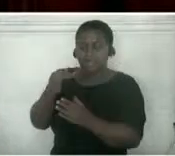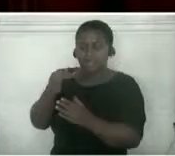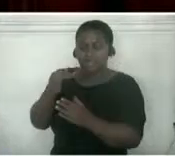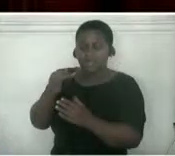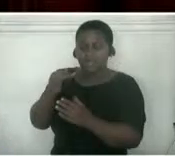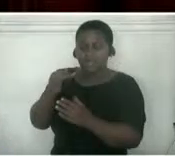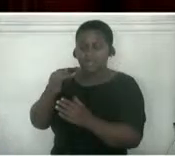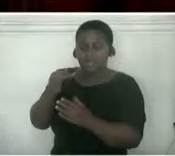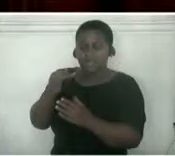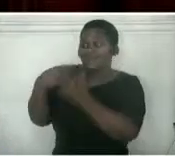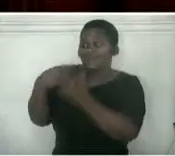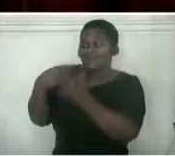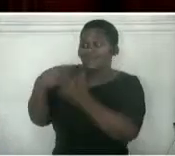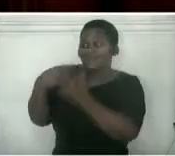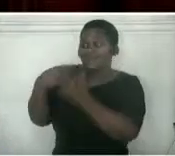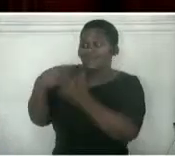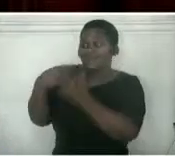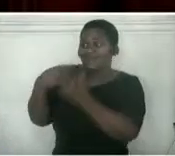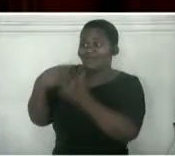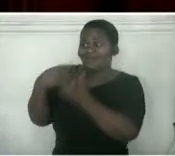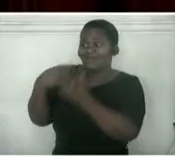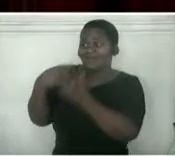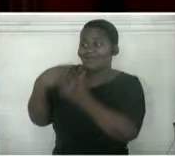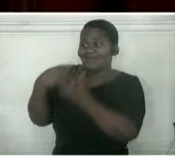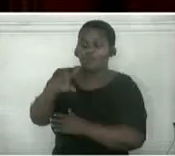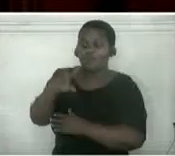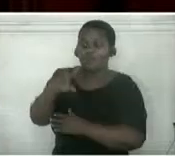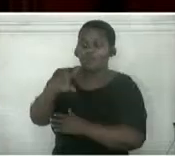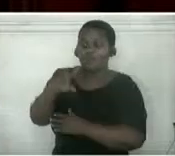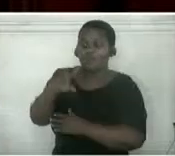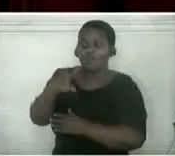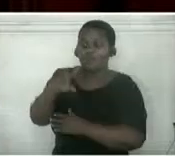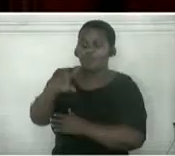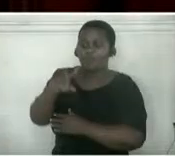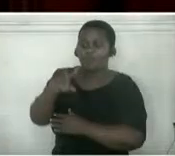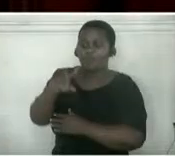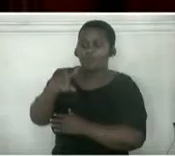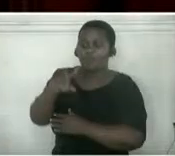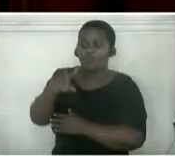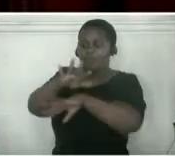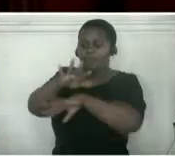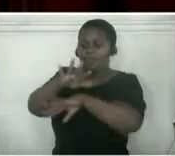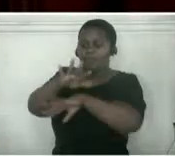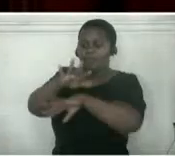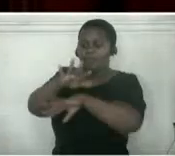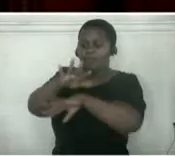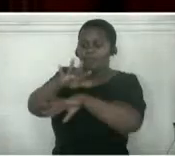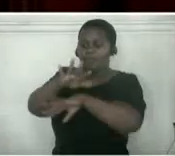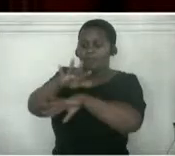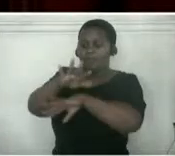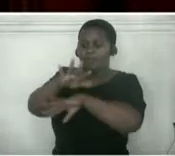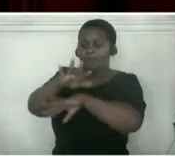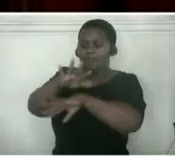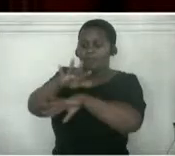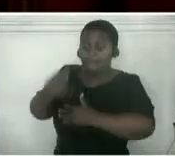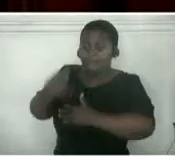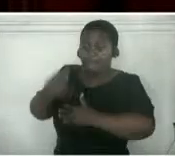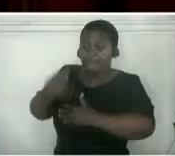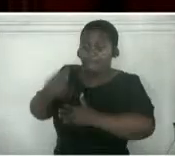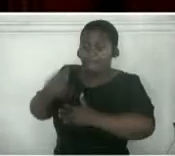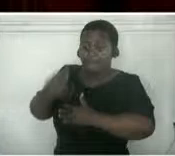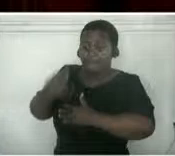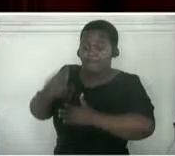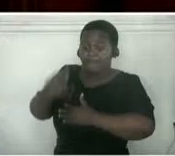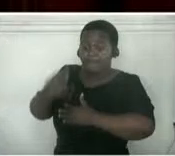last year of phase 2 of the NHI implementation plan. Phase 3 will commence in